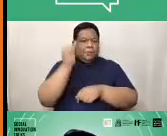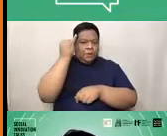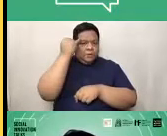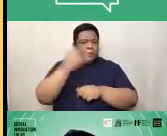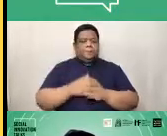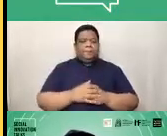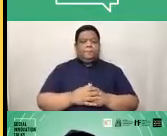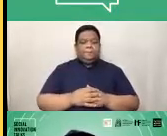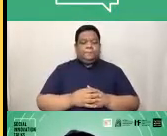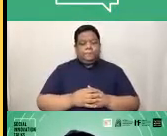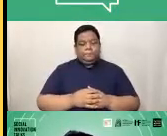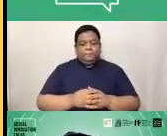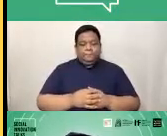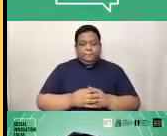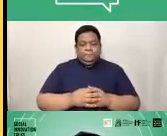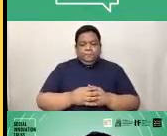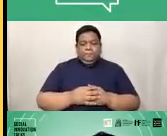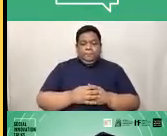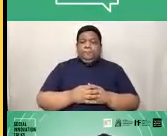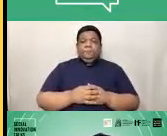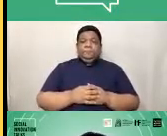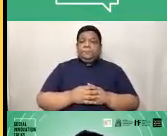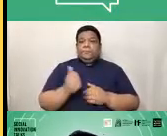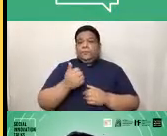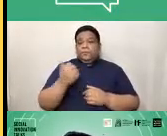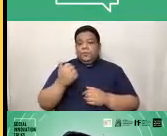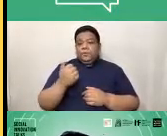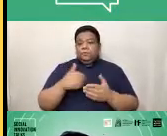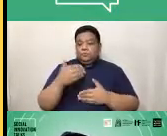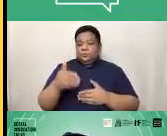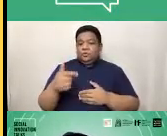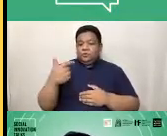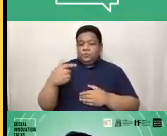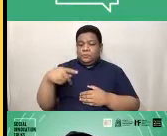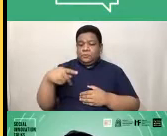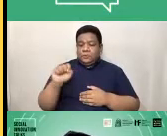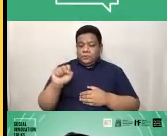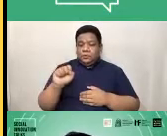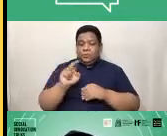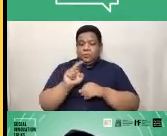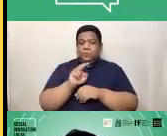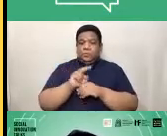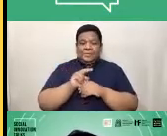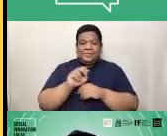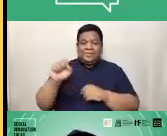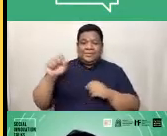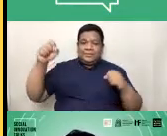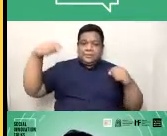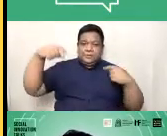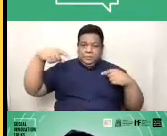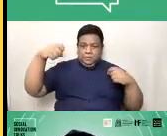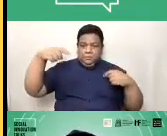operation. Now, another form of sense is also GPS, using satellite signals to determine its position